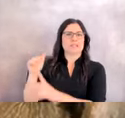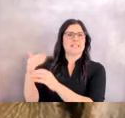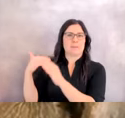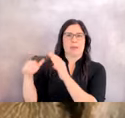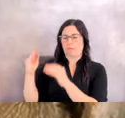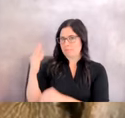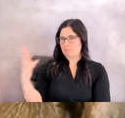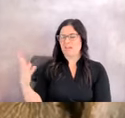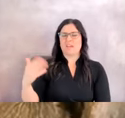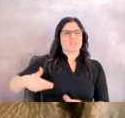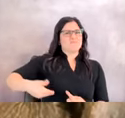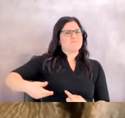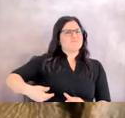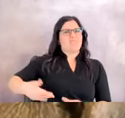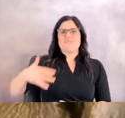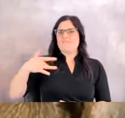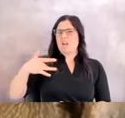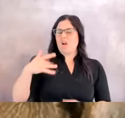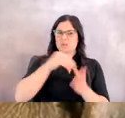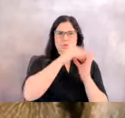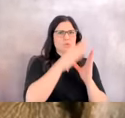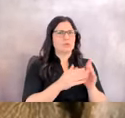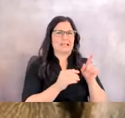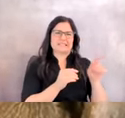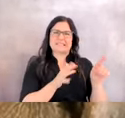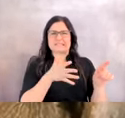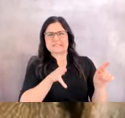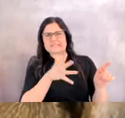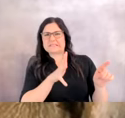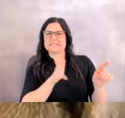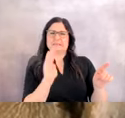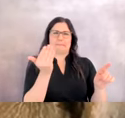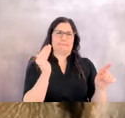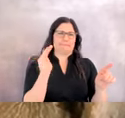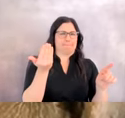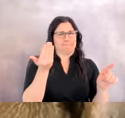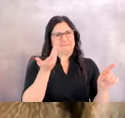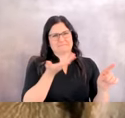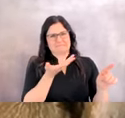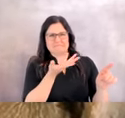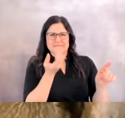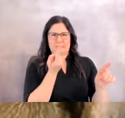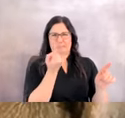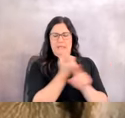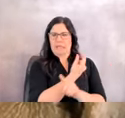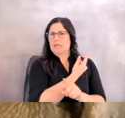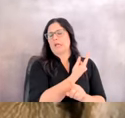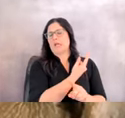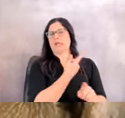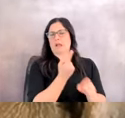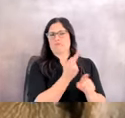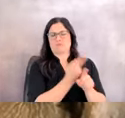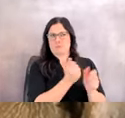even just in my gut. If I feel like there's a student and it's just the probability of something might not be going right with that